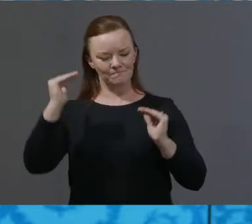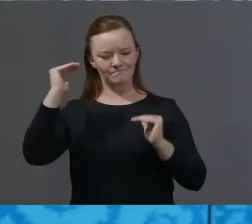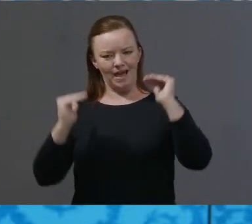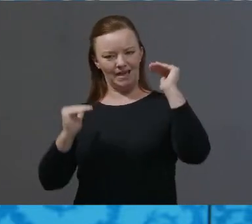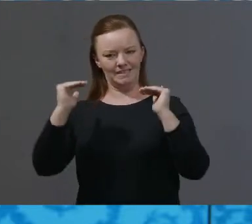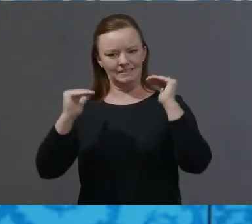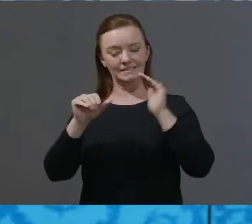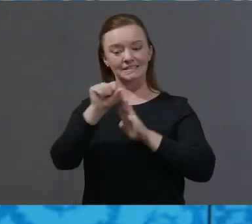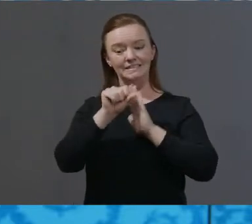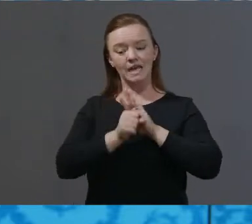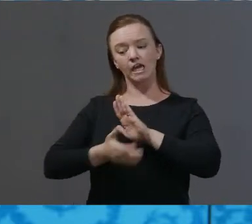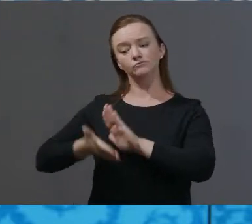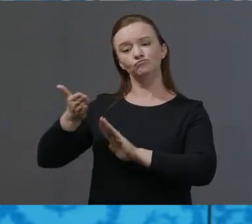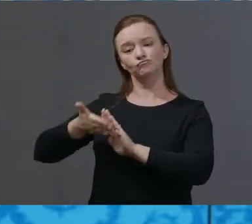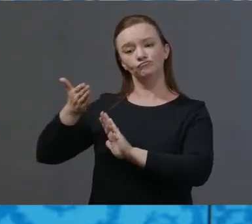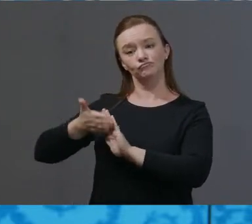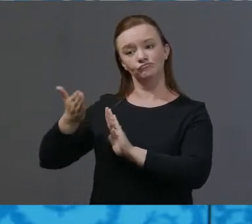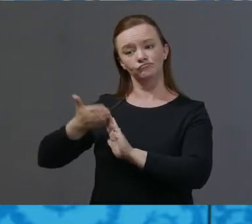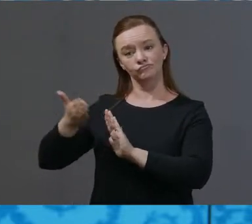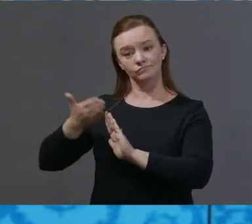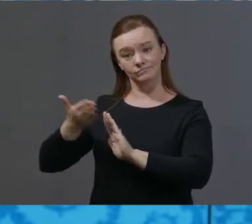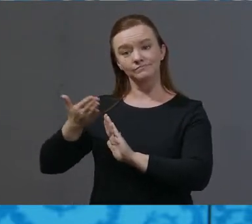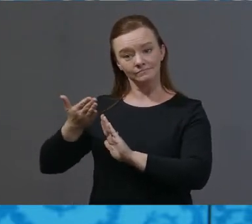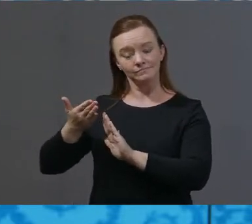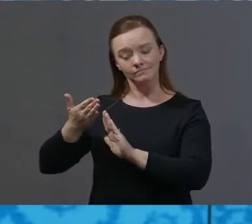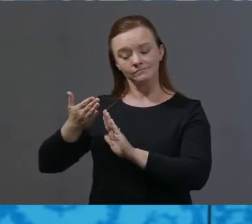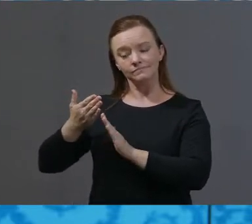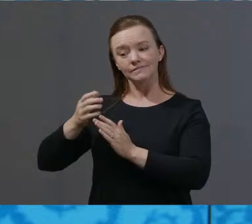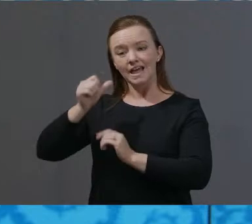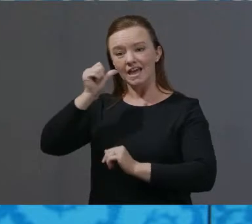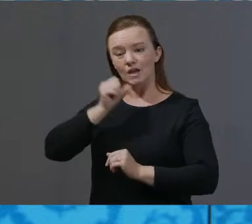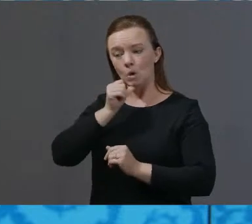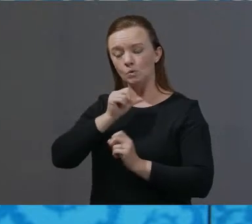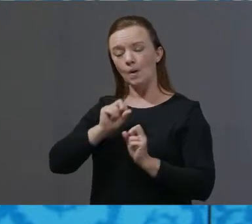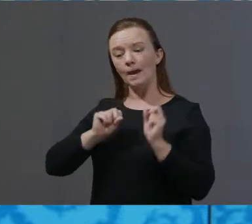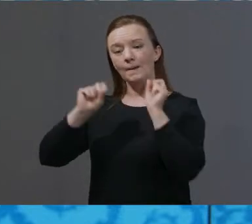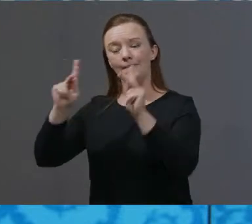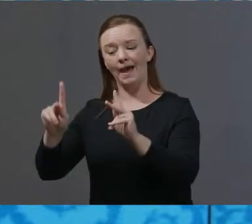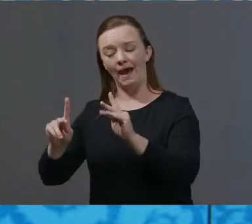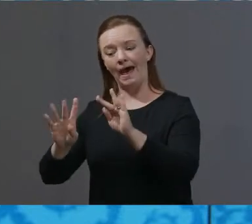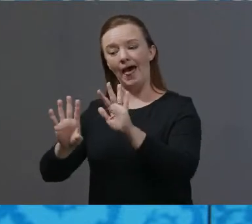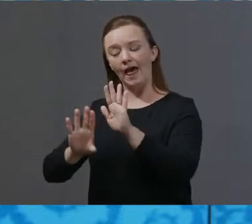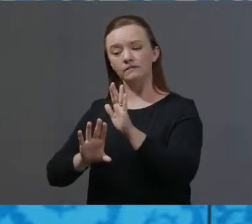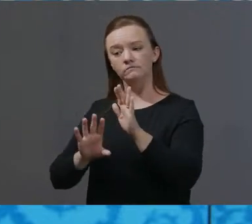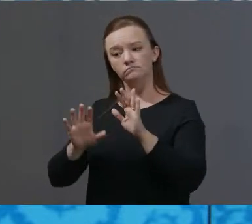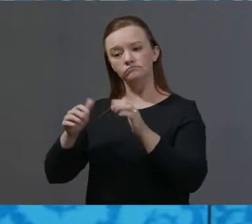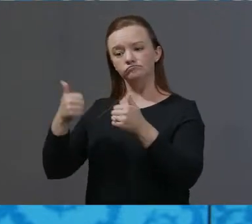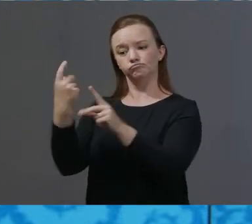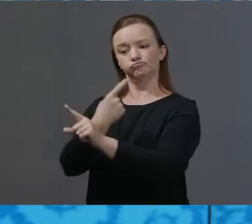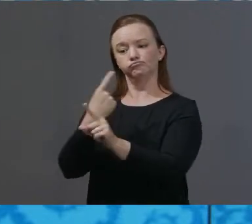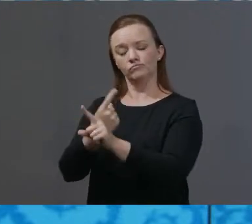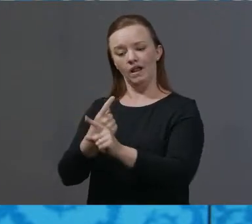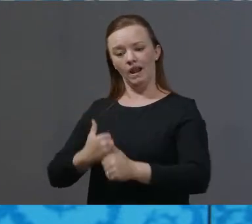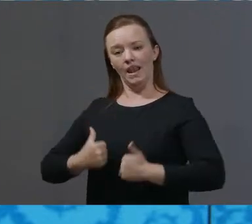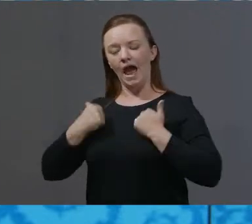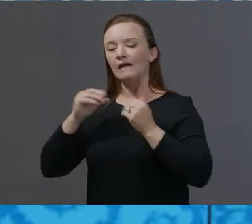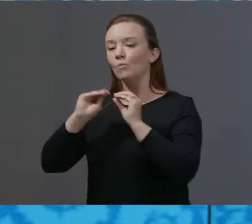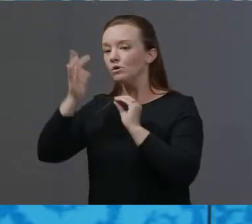operation of the state and returning Arizonans smarter and stronger